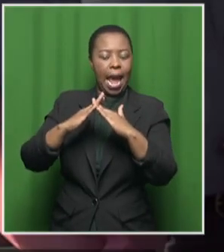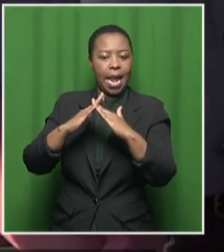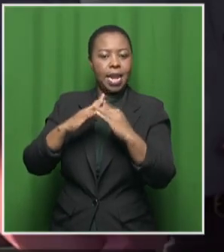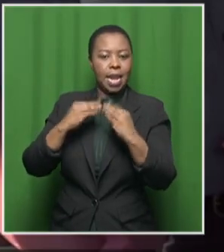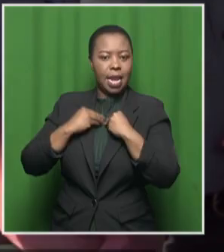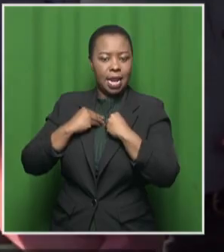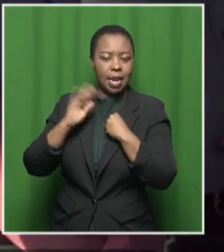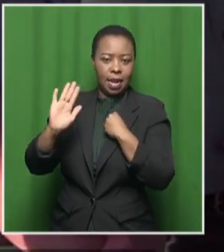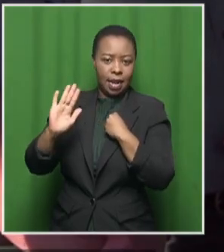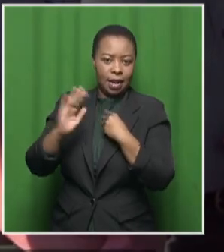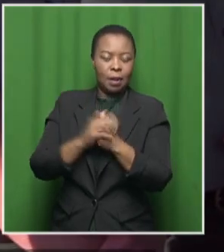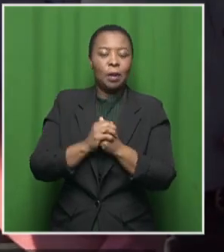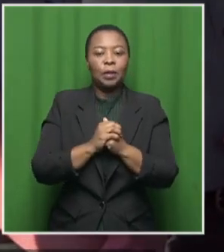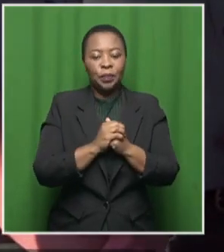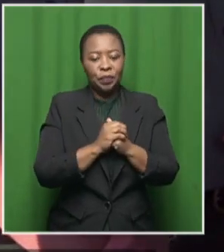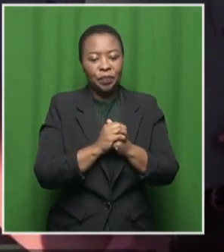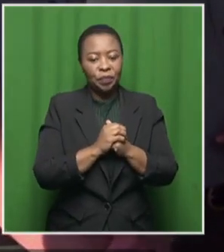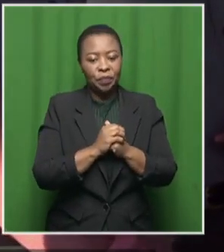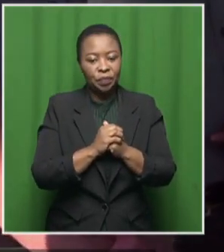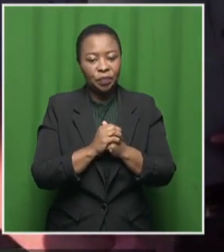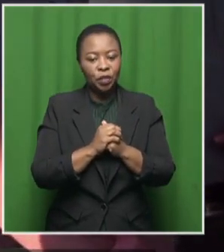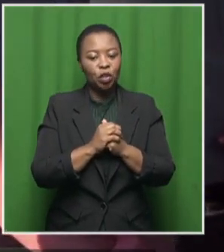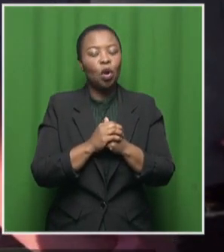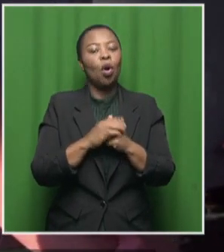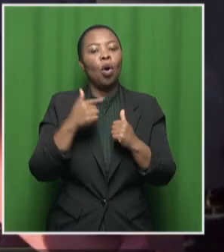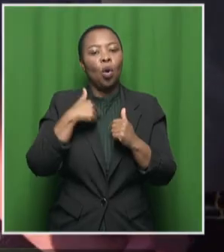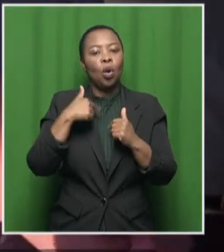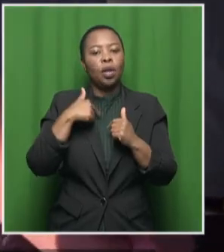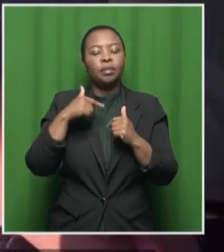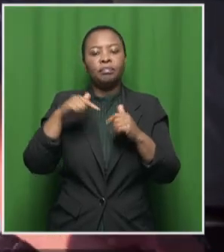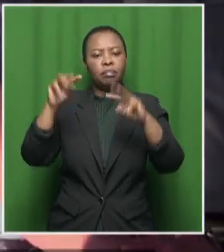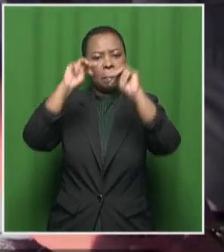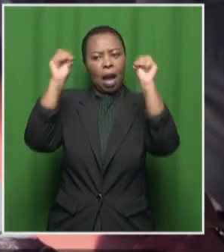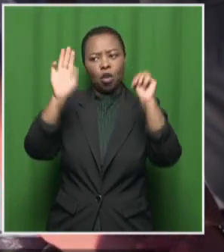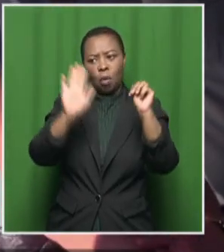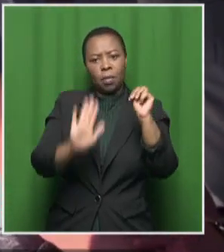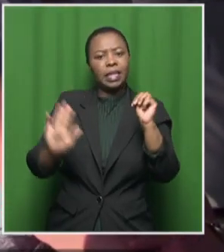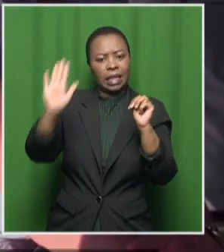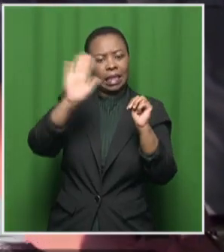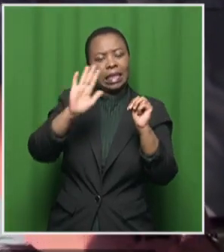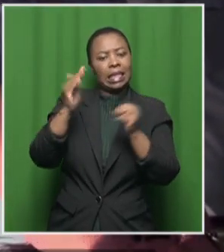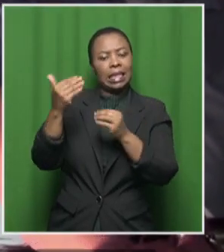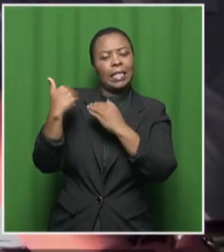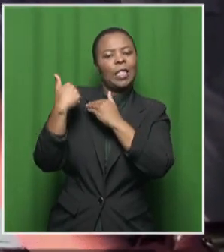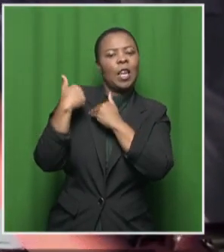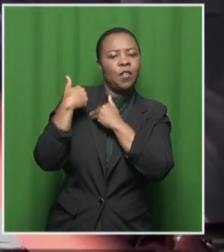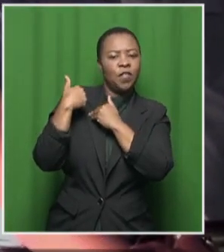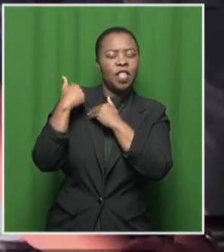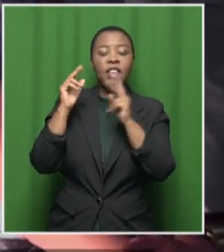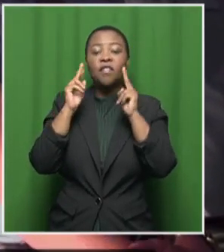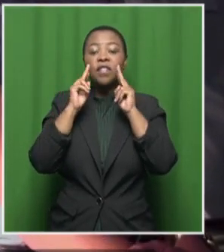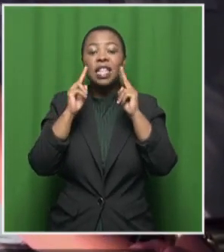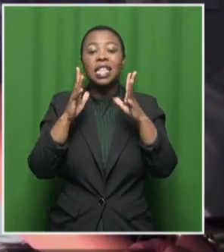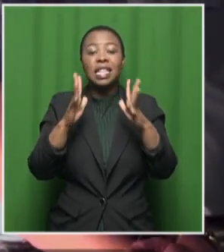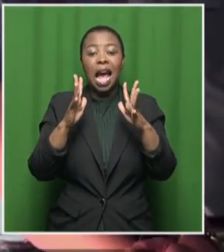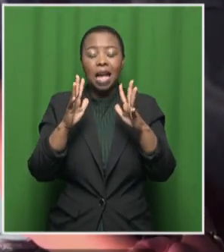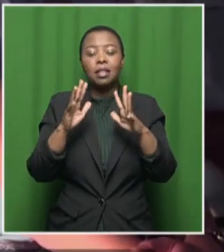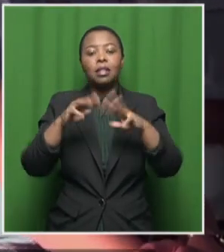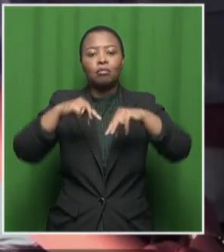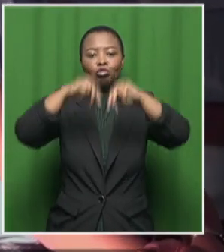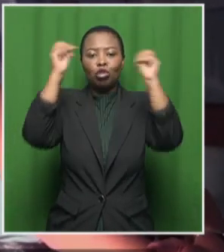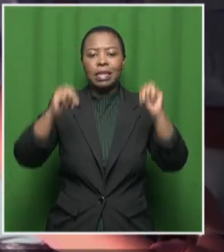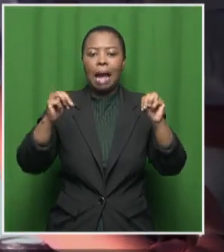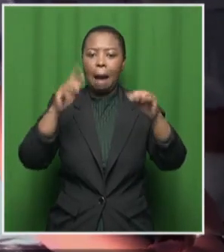we looked at really the safety of the monument and how our visitors experienced the monument. It used